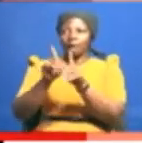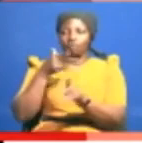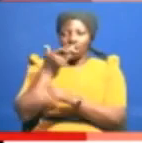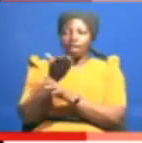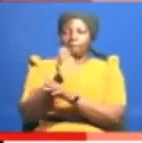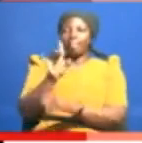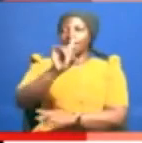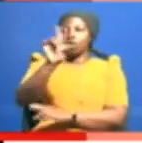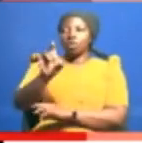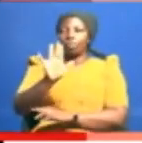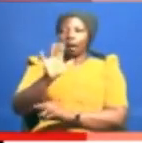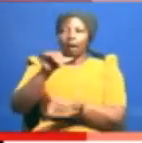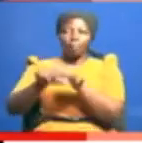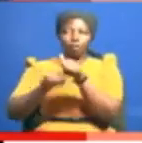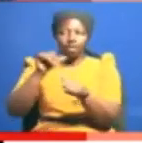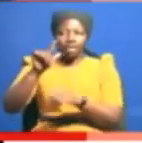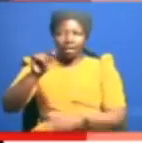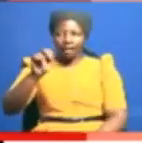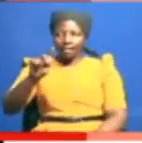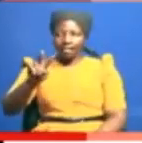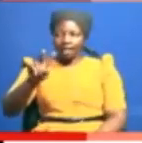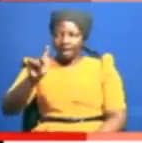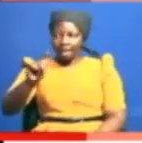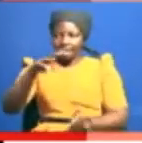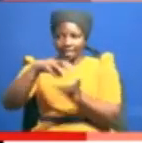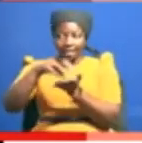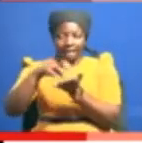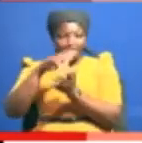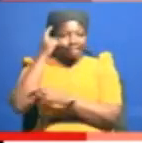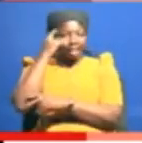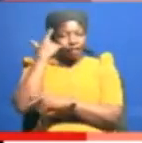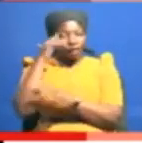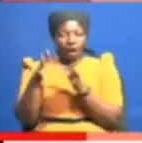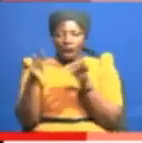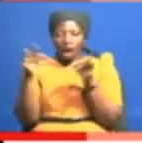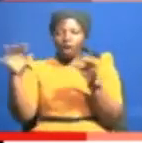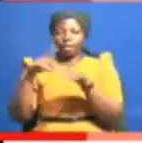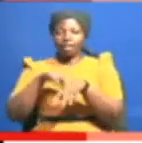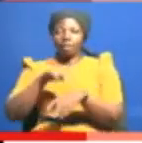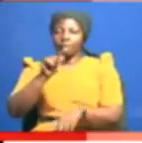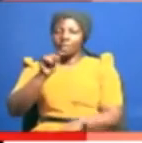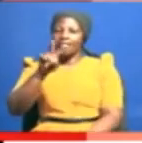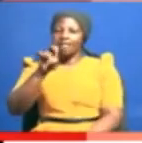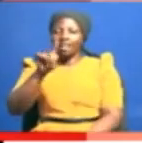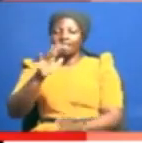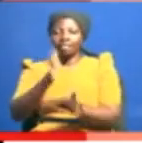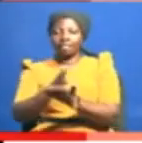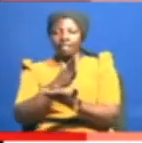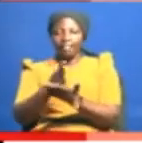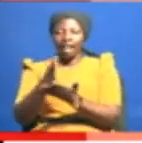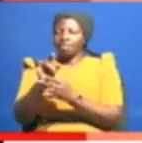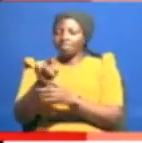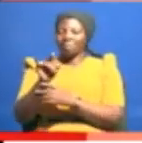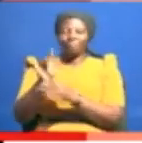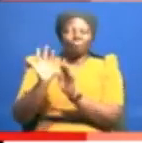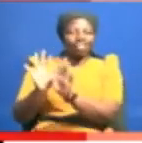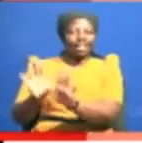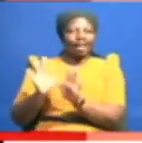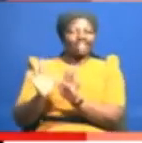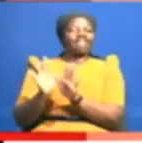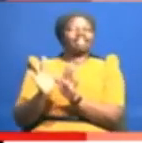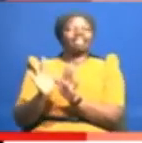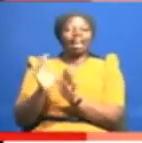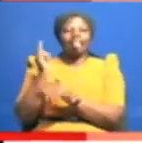of TVET, I think for a long time the TVET subsector had been neglected. And I think a